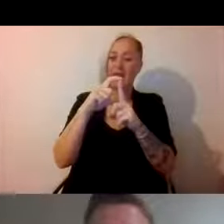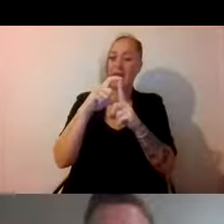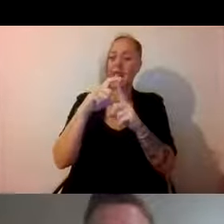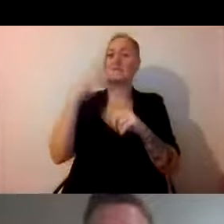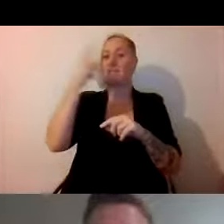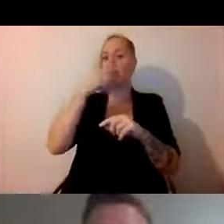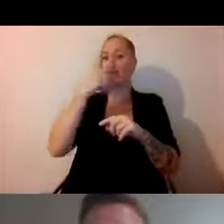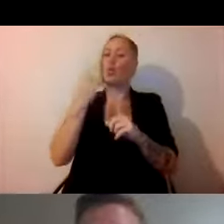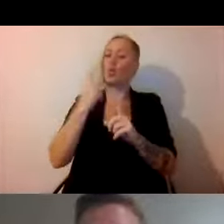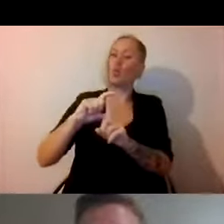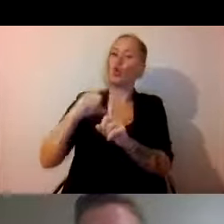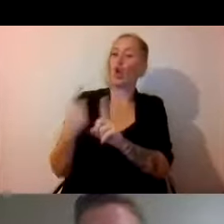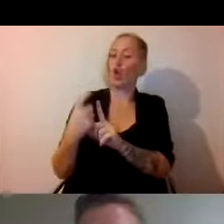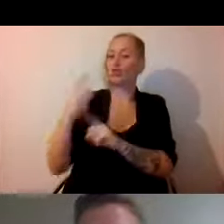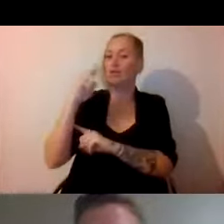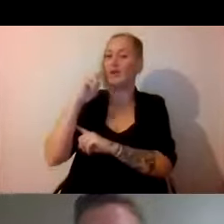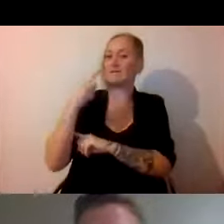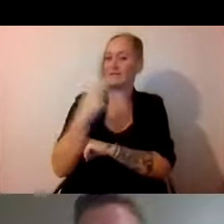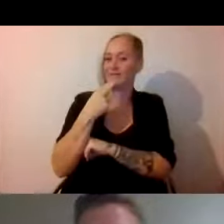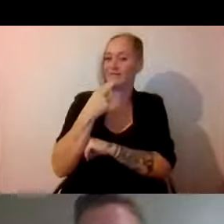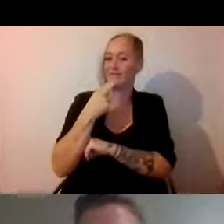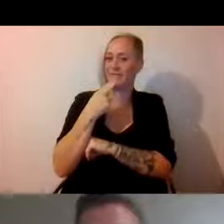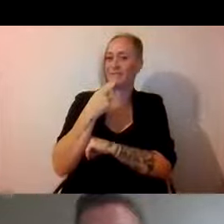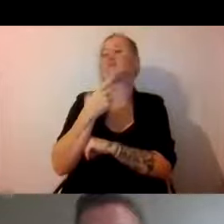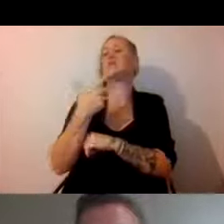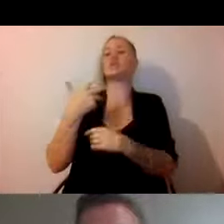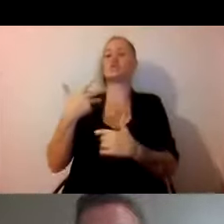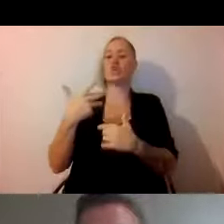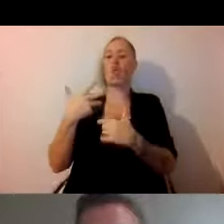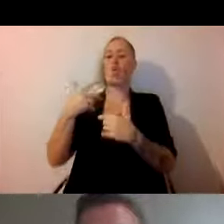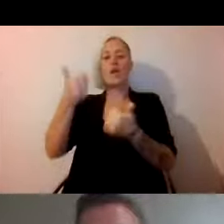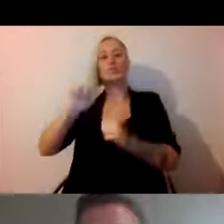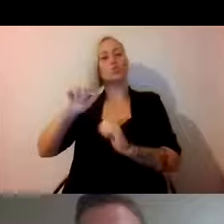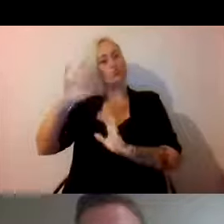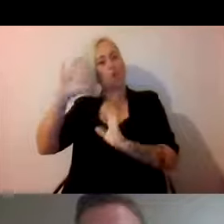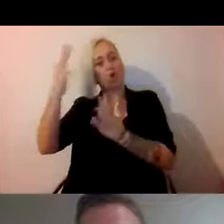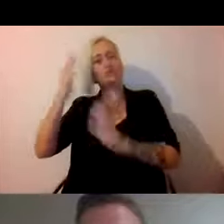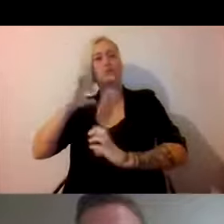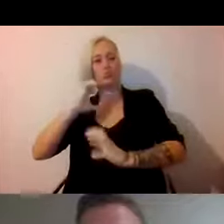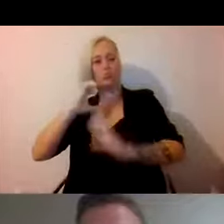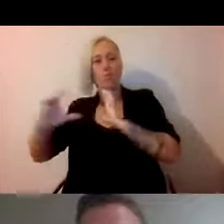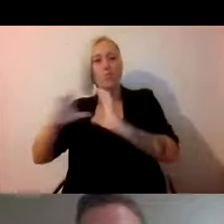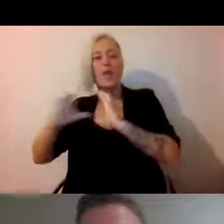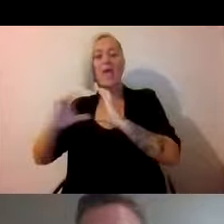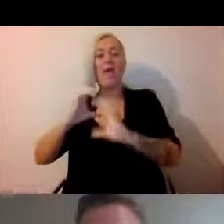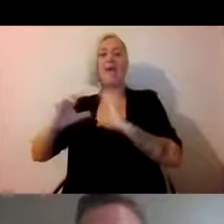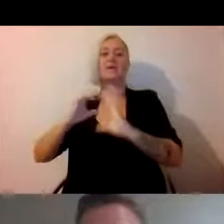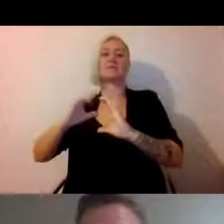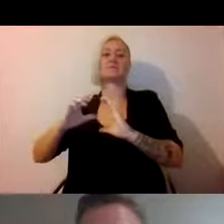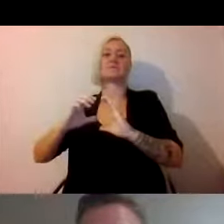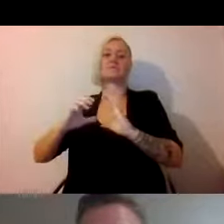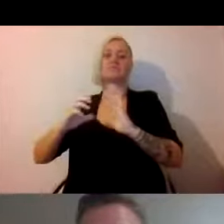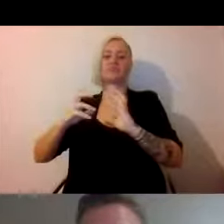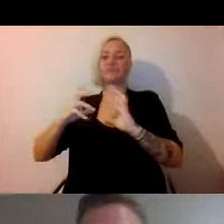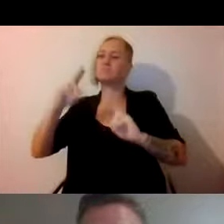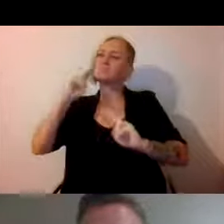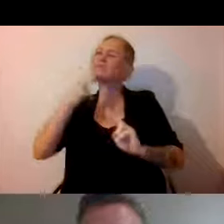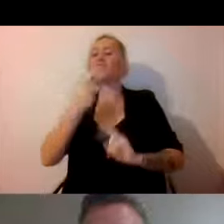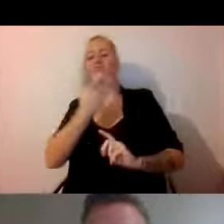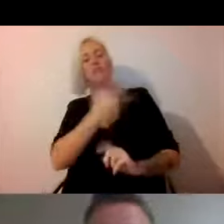as culturally deaf. So, that they use AUSLAN to communicate the sort of deaf